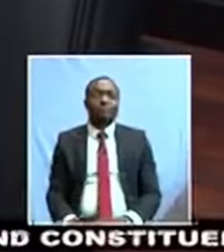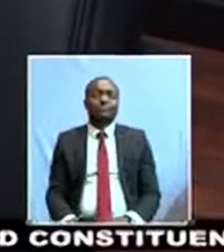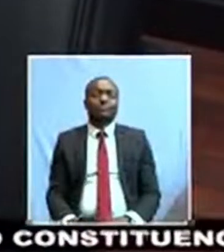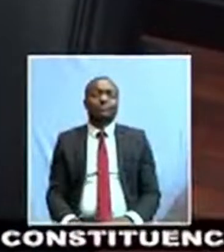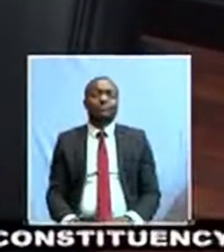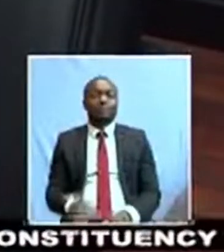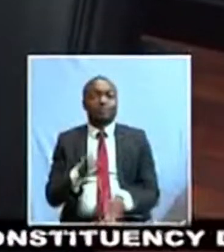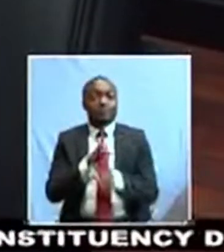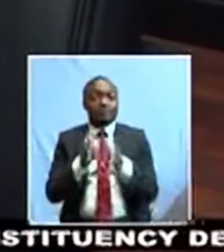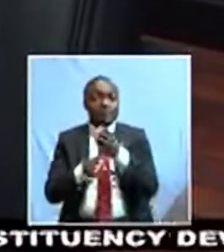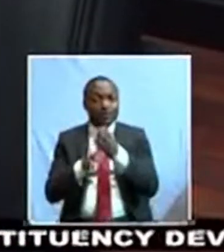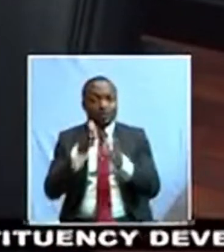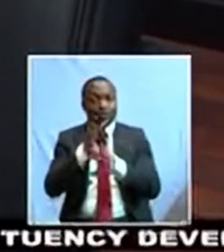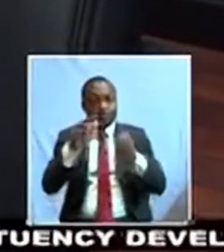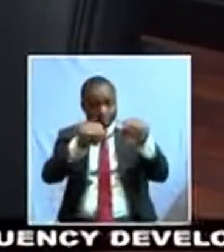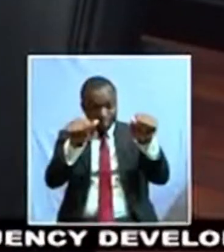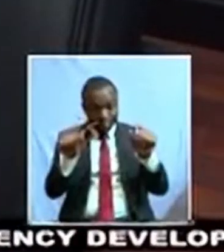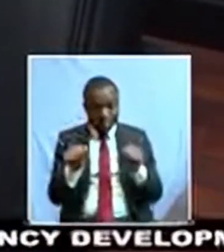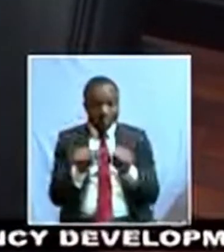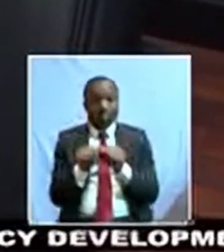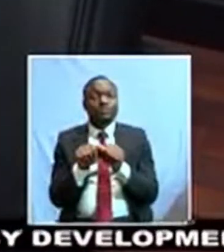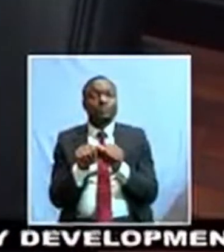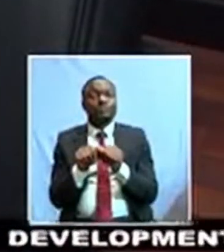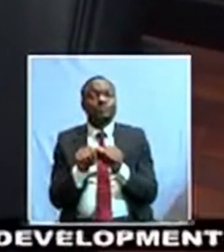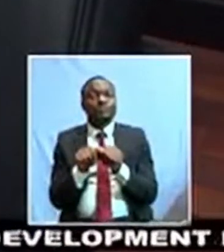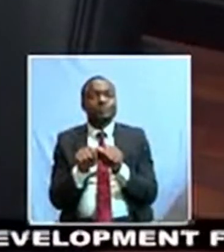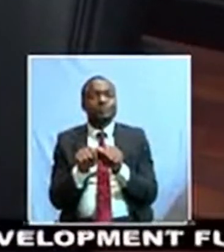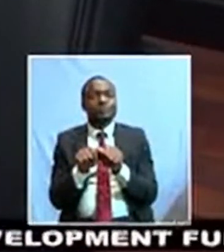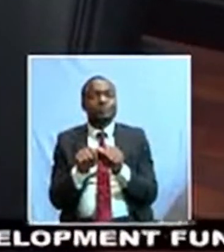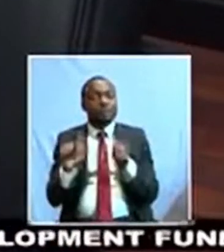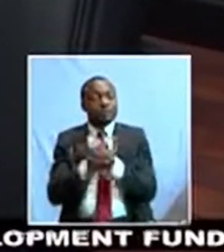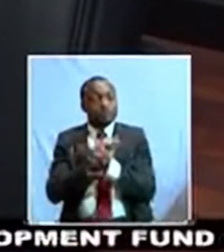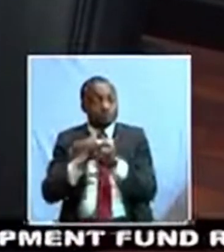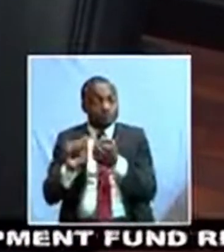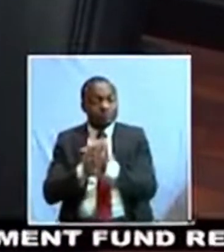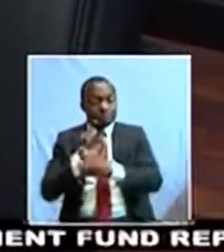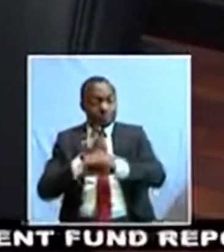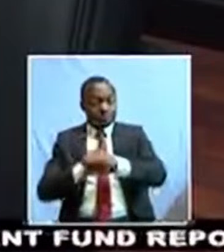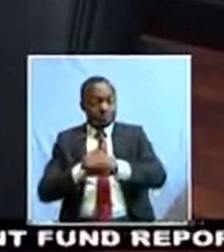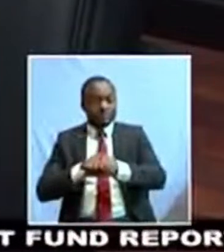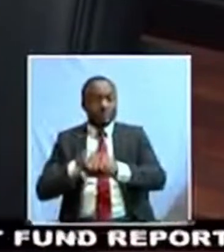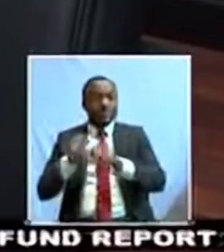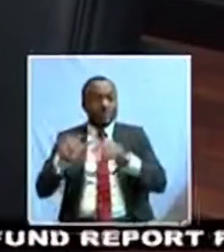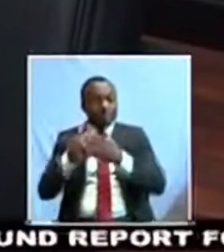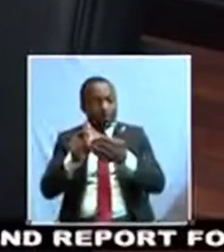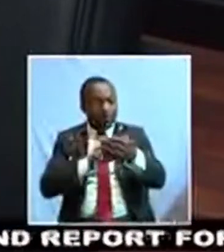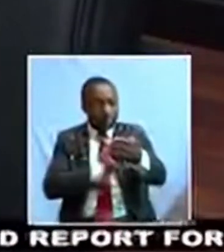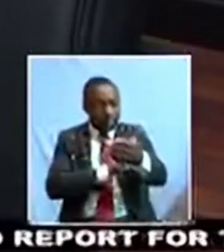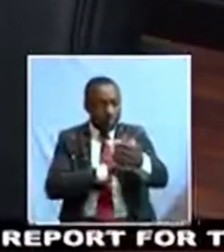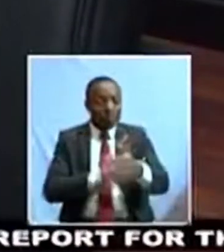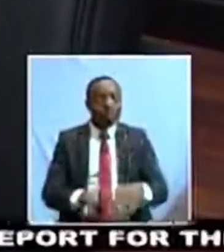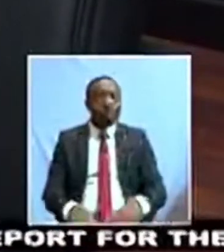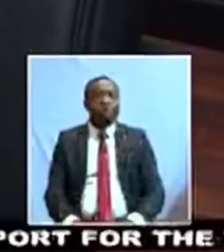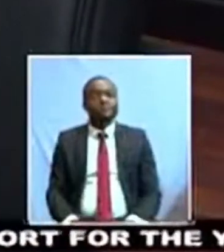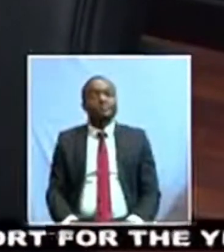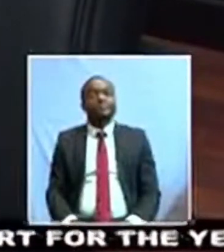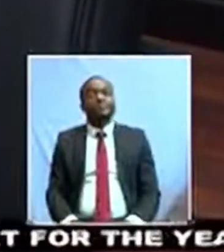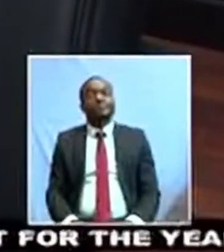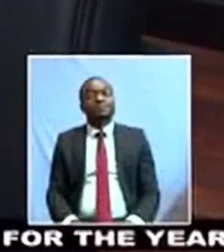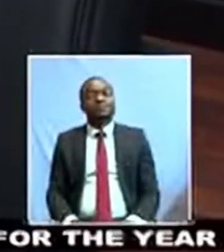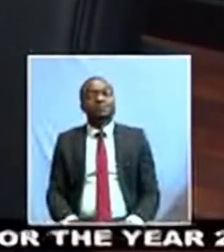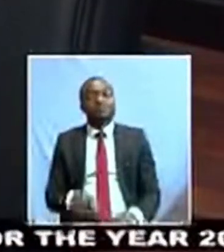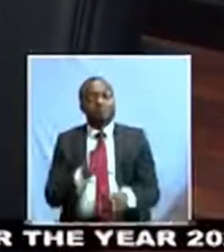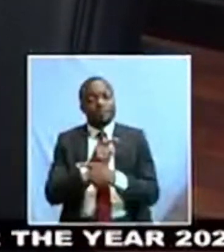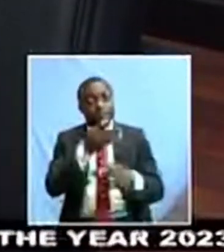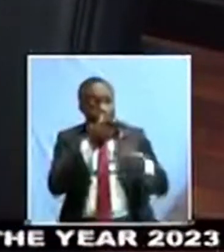the construction site. In short, the defects liability period is for how long? Whilst, okay,